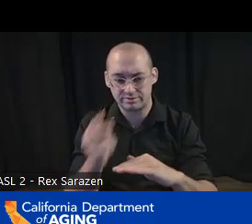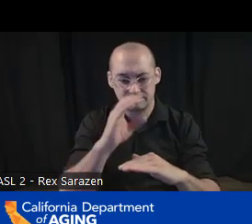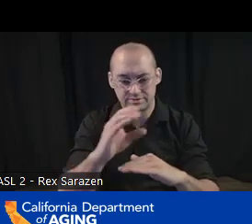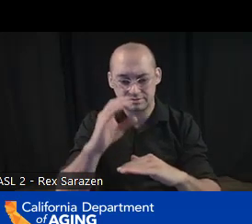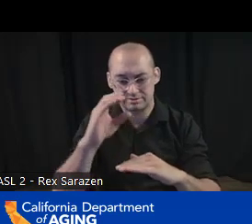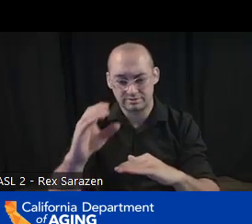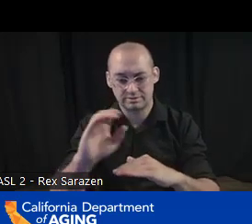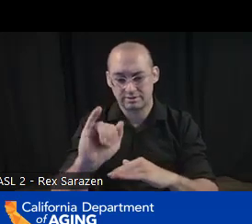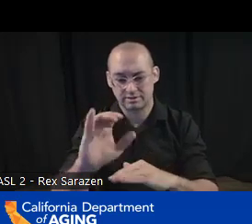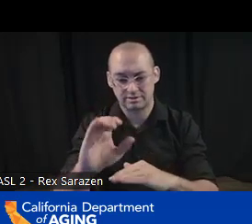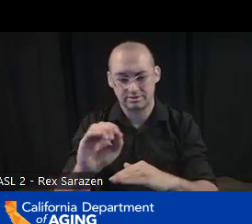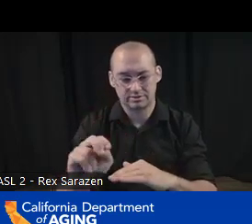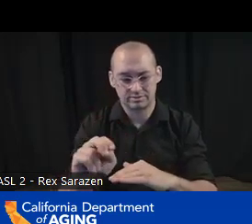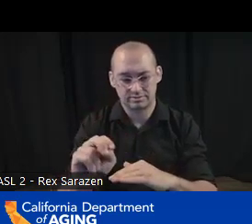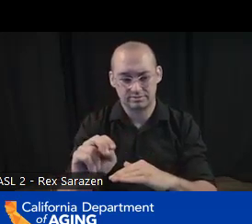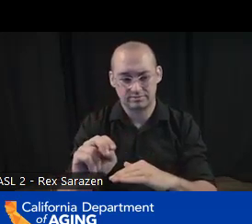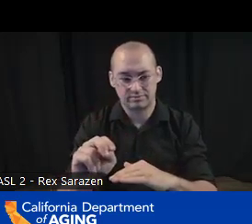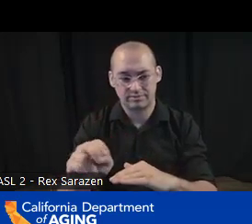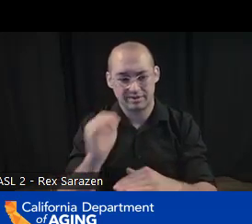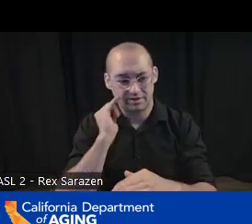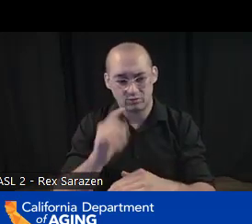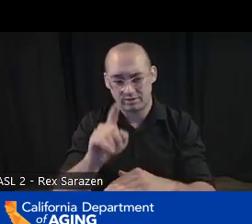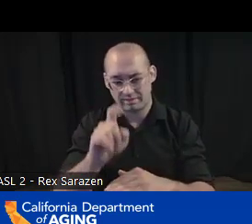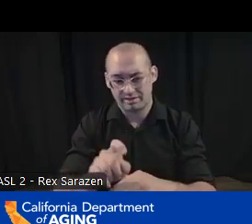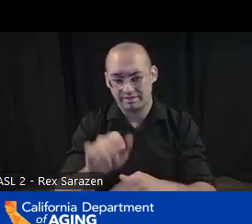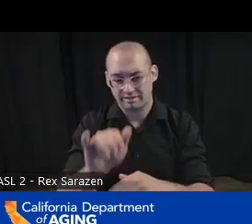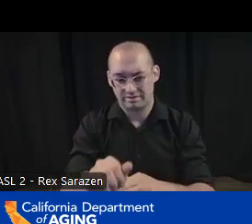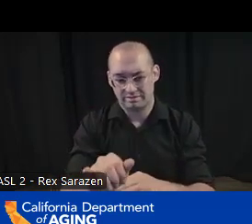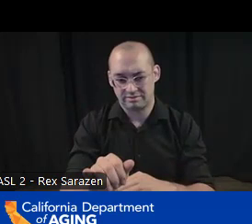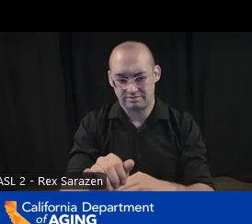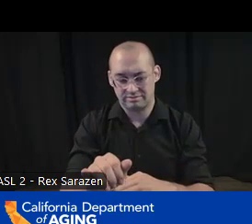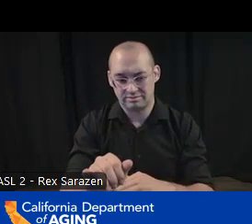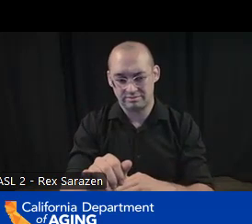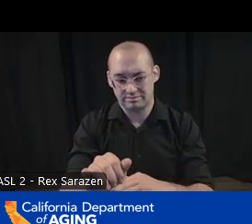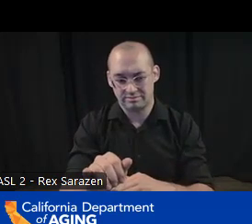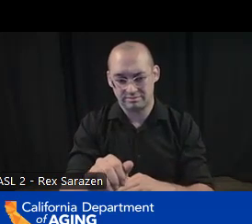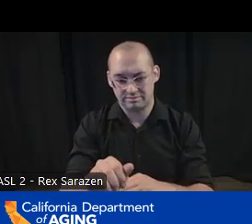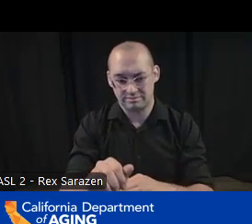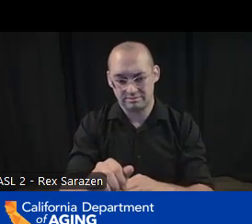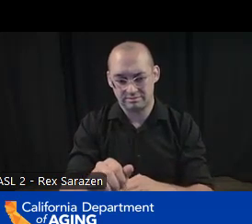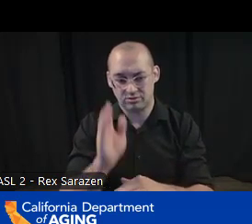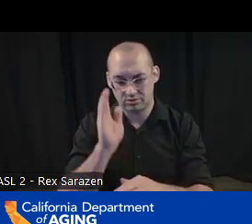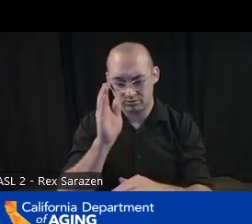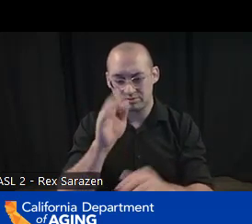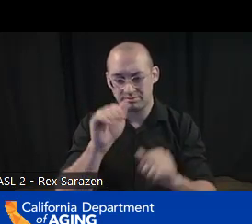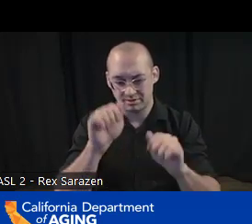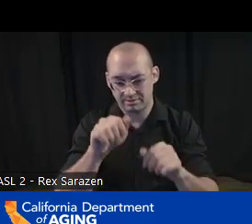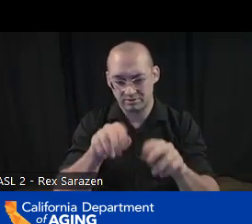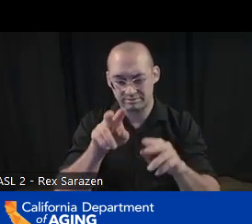icon. And if you click on that, you will be able to view the full